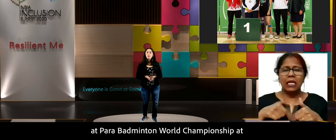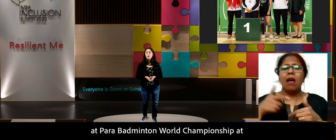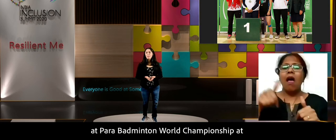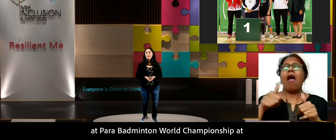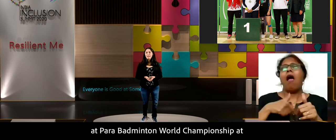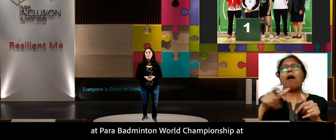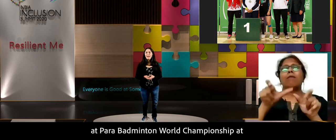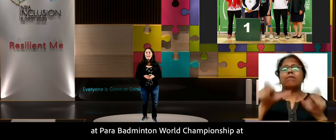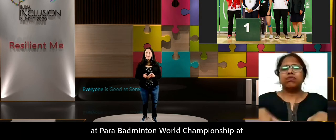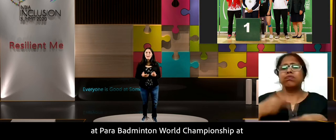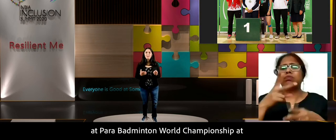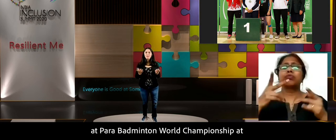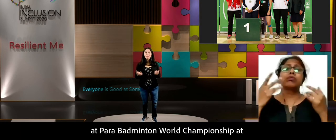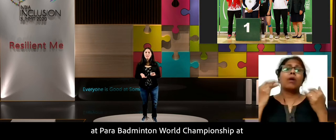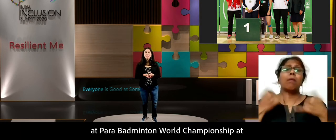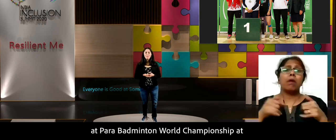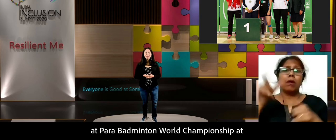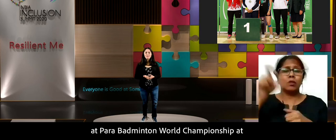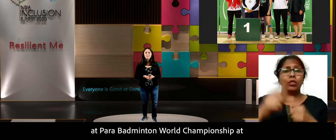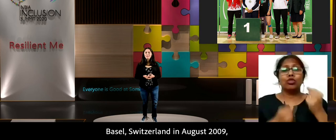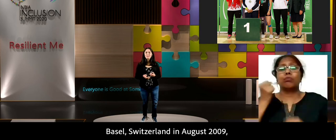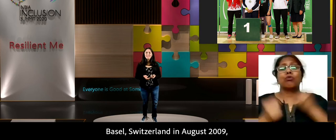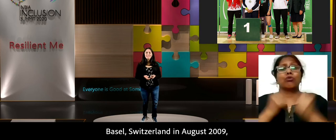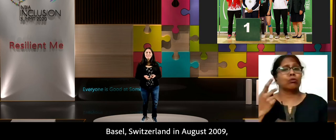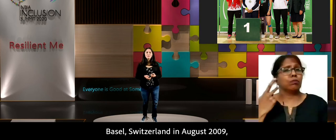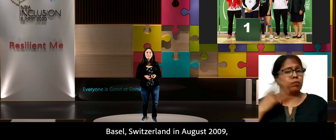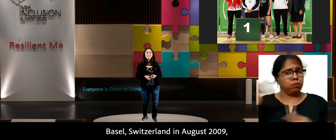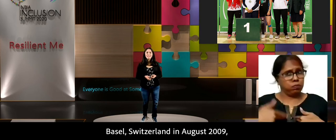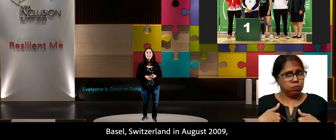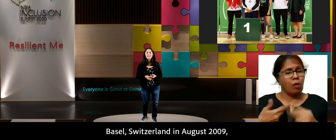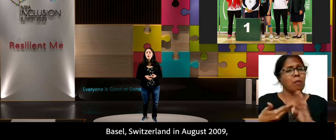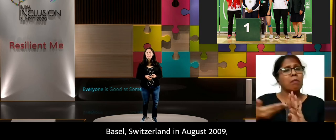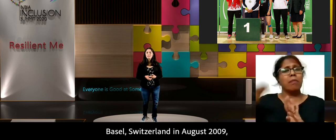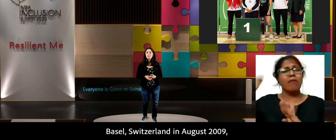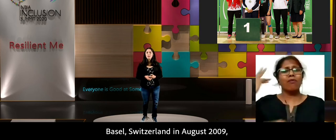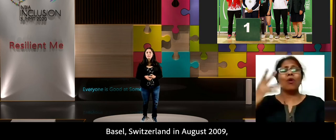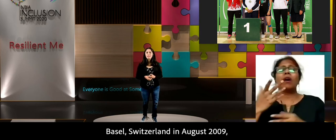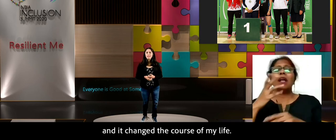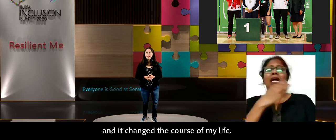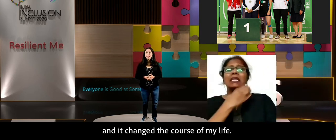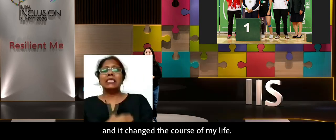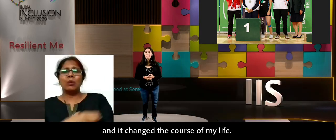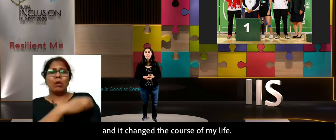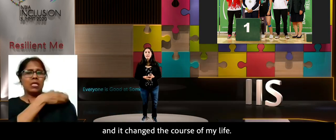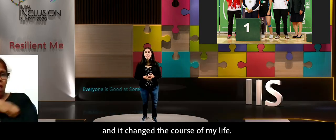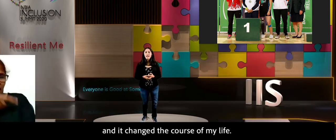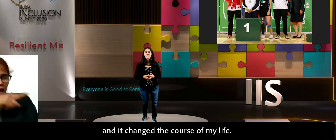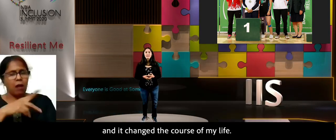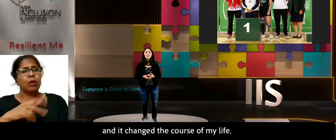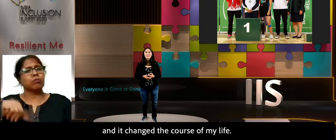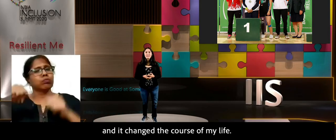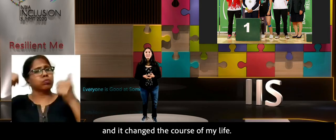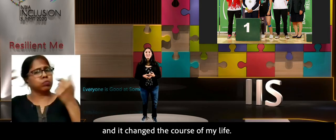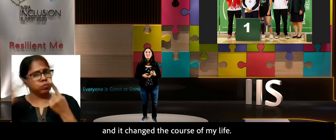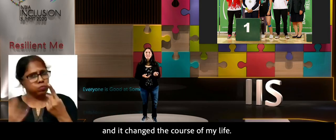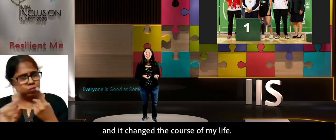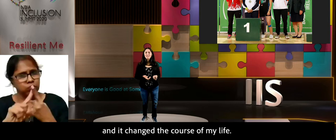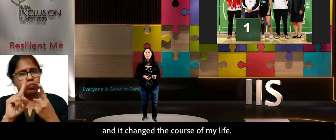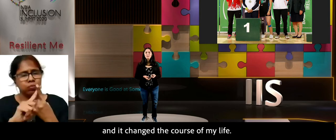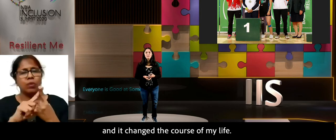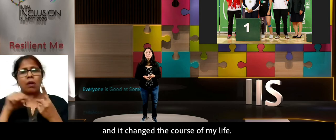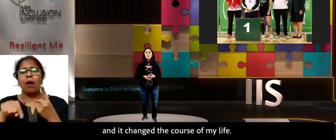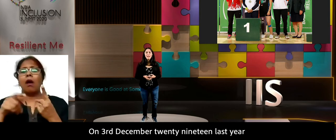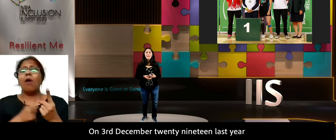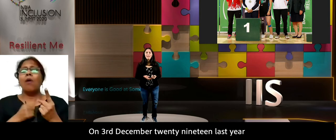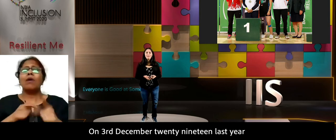a gold medal at Para Badminton World Championship at Basel, Switzerland in August 2019, and it changed the